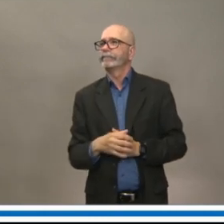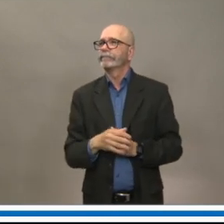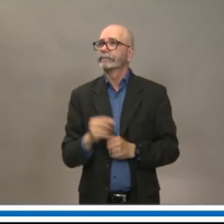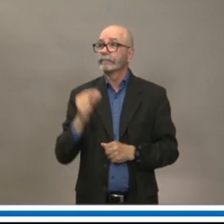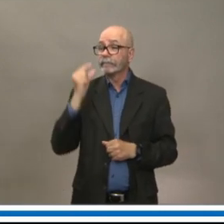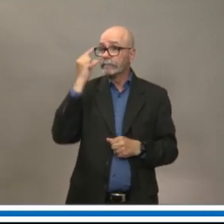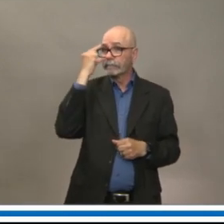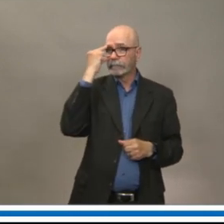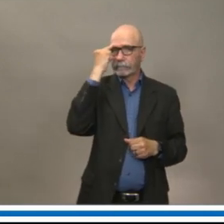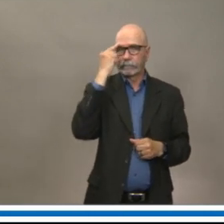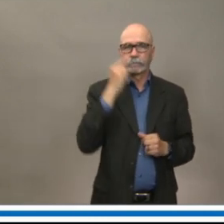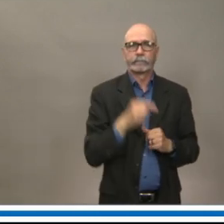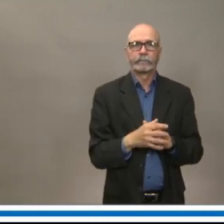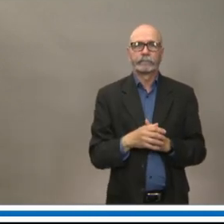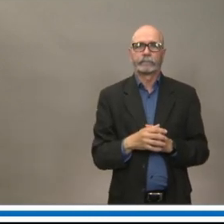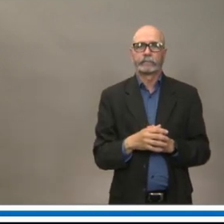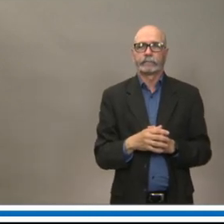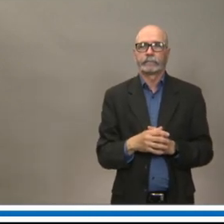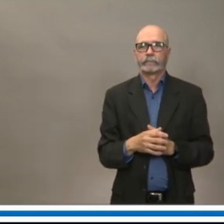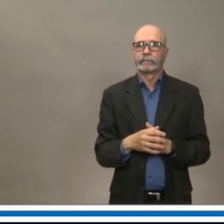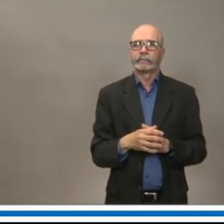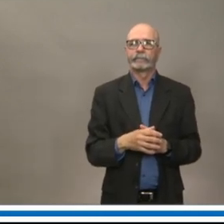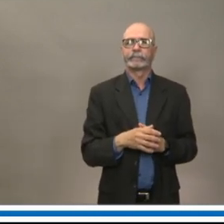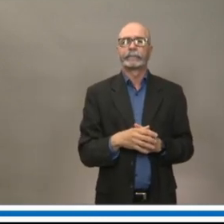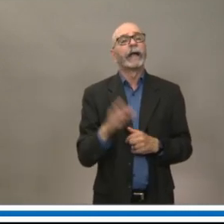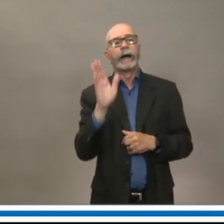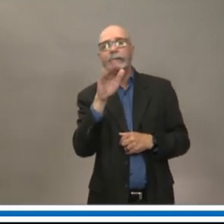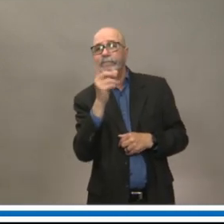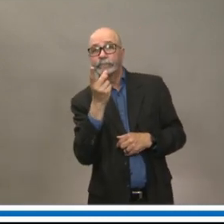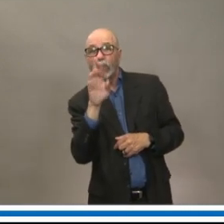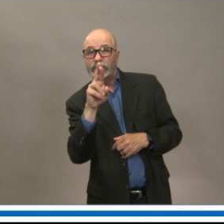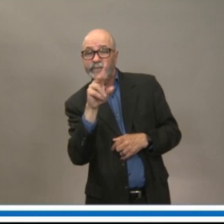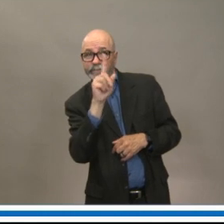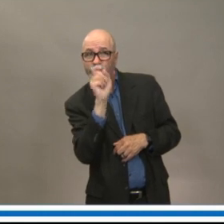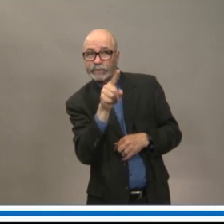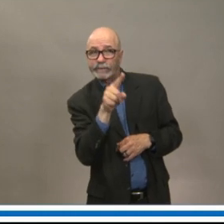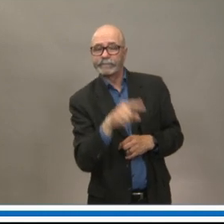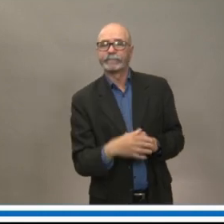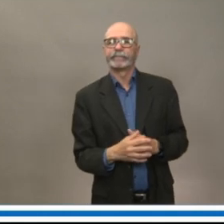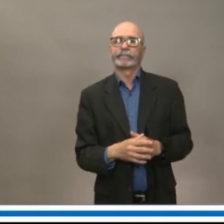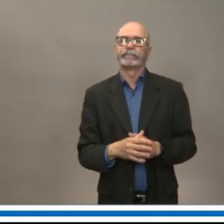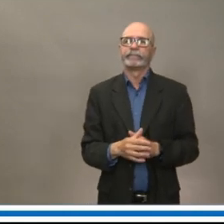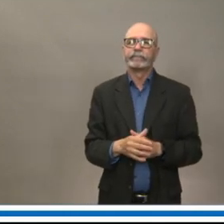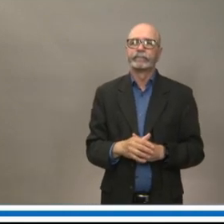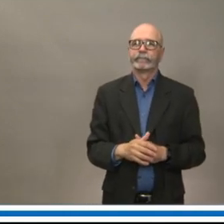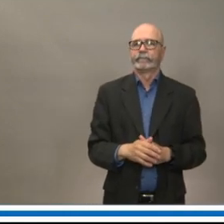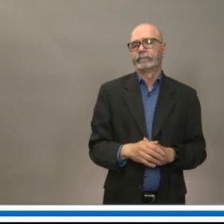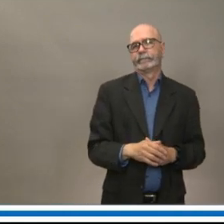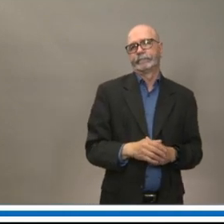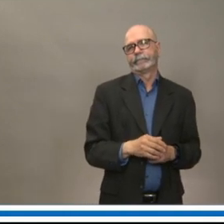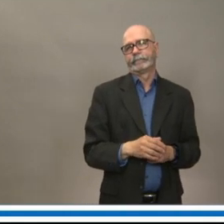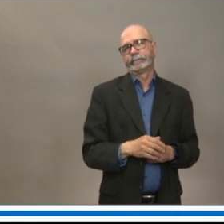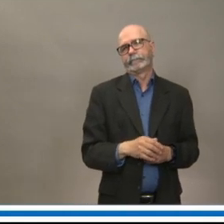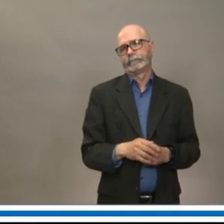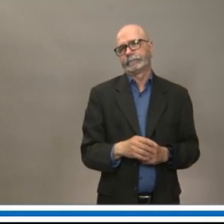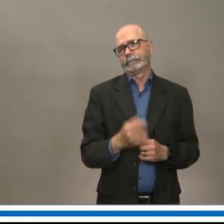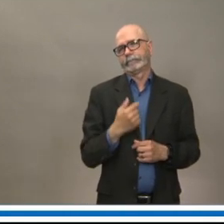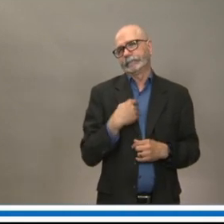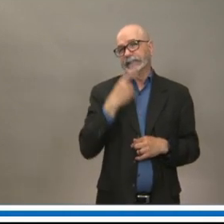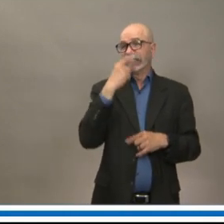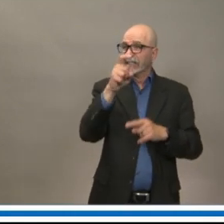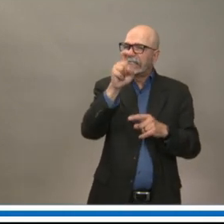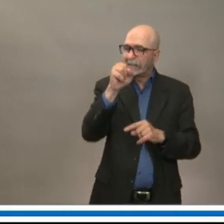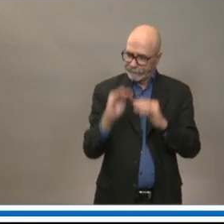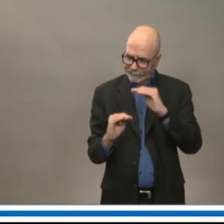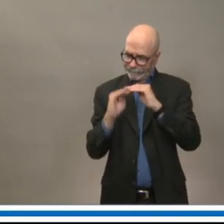Good afternoon. Dr. Strang, you've told us before about the study showing we need 80% compliance with public